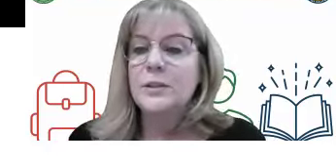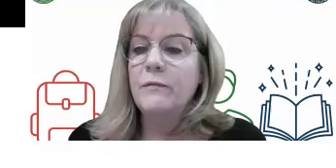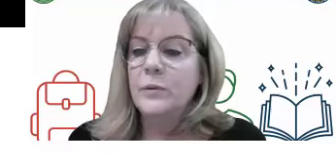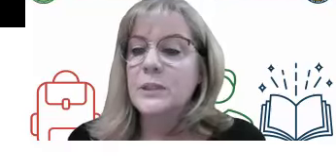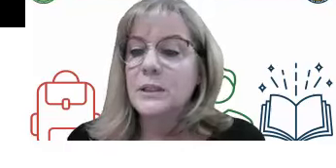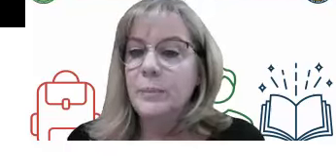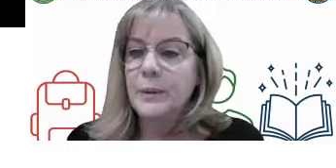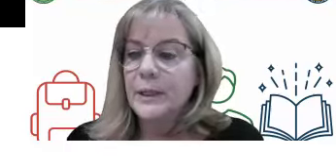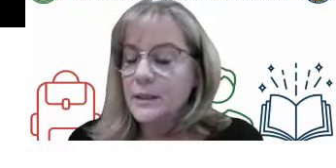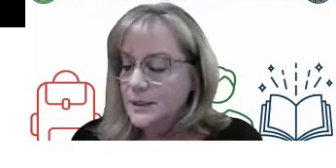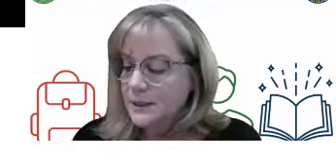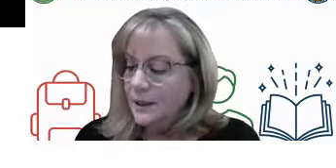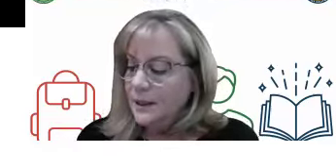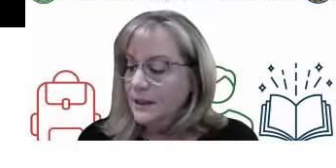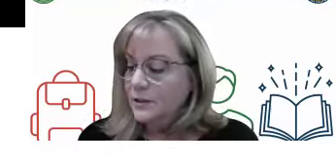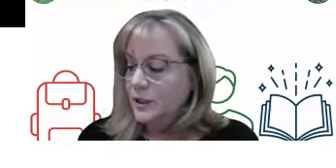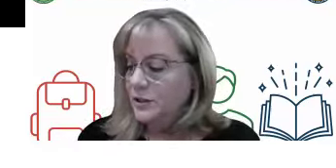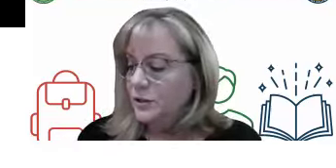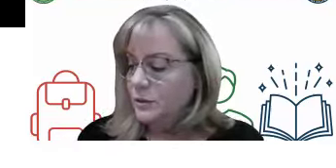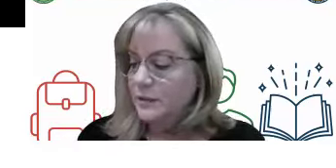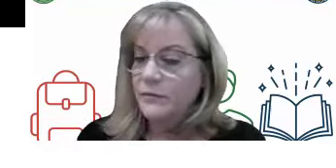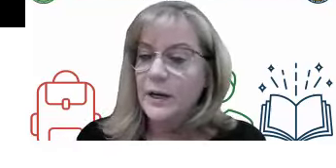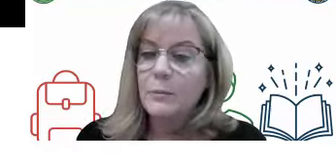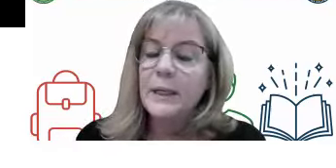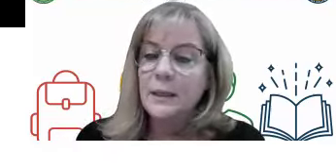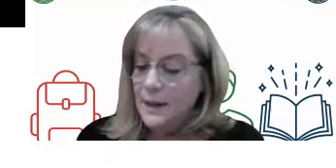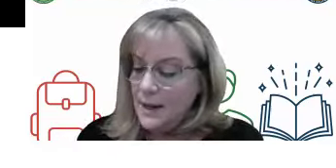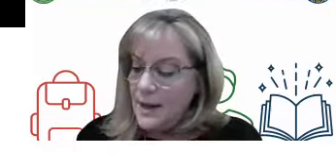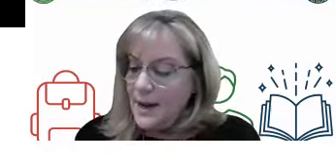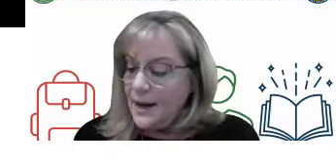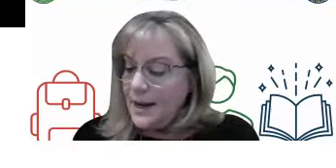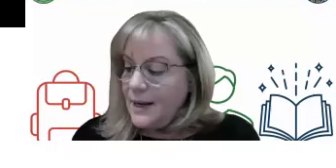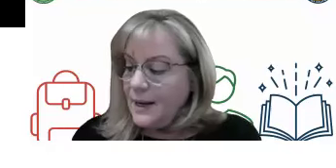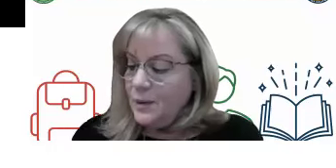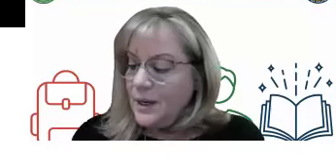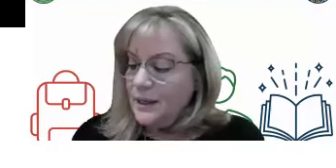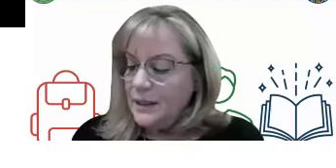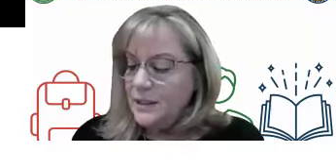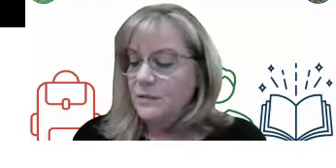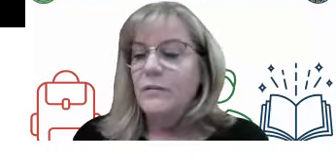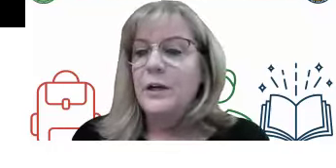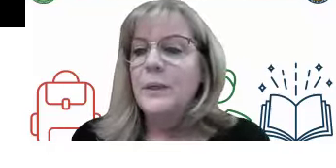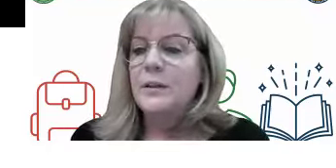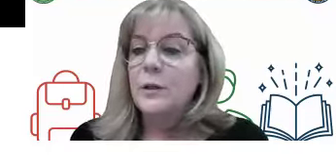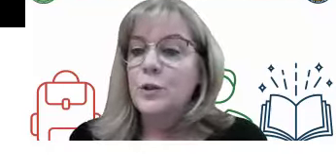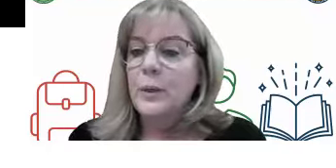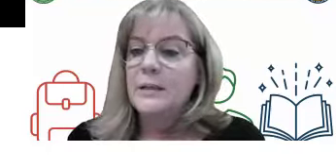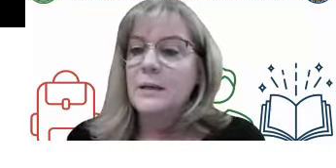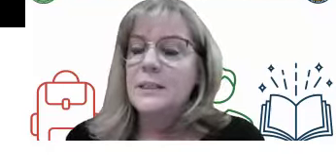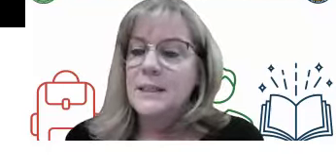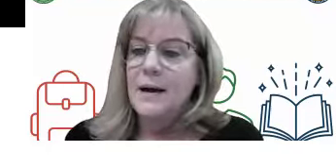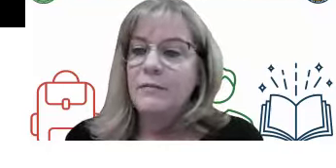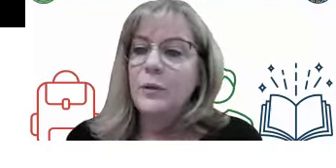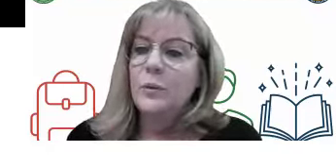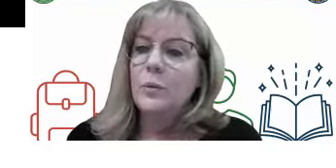the child's first experience in an educational environment. And in this environment, there are